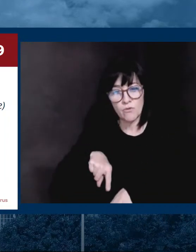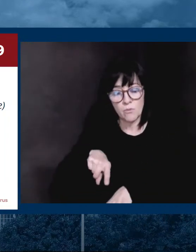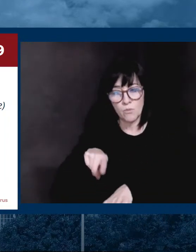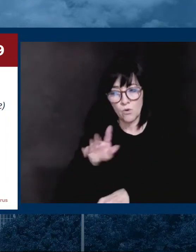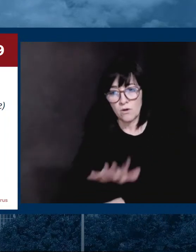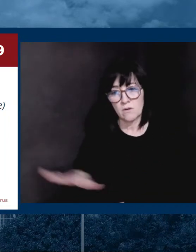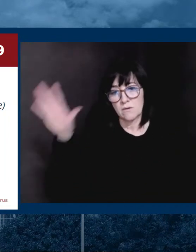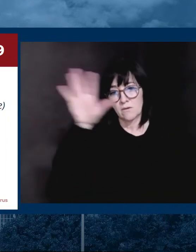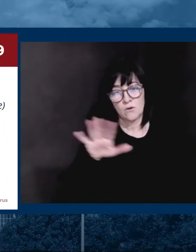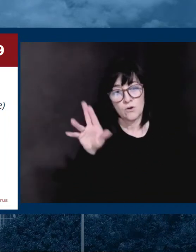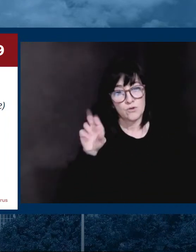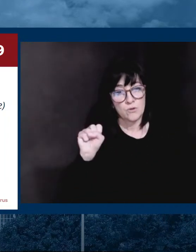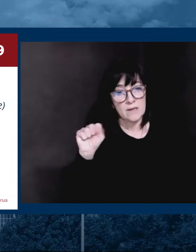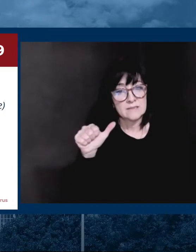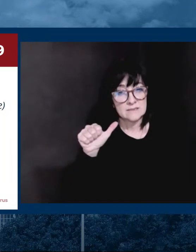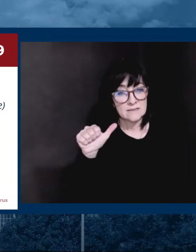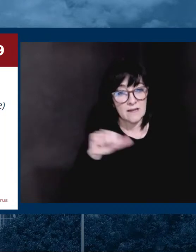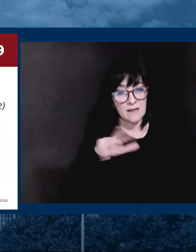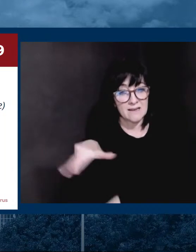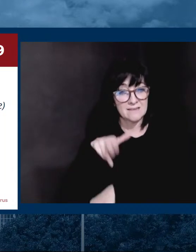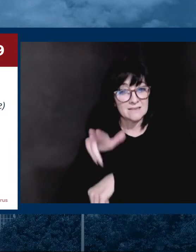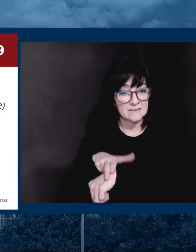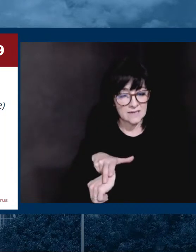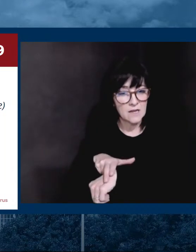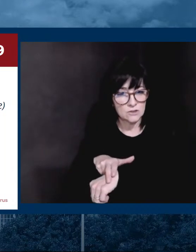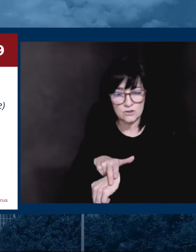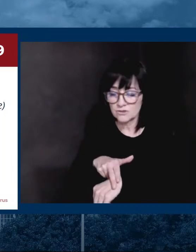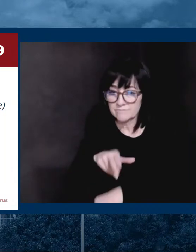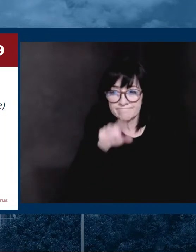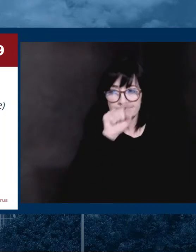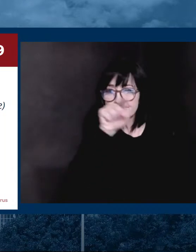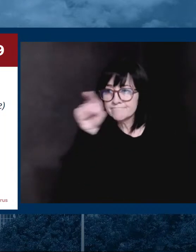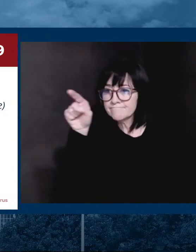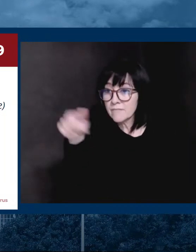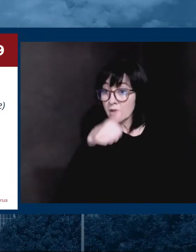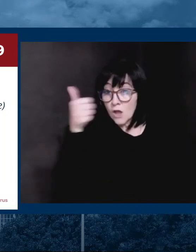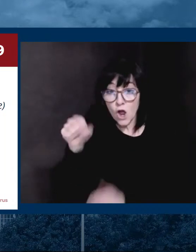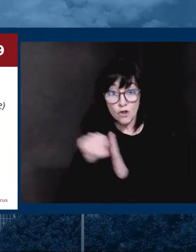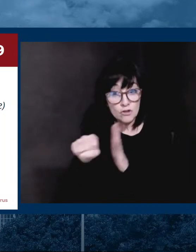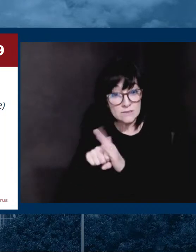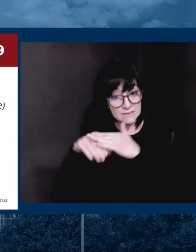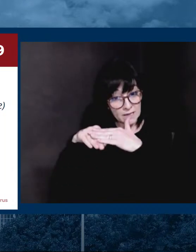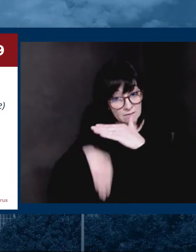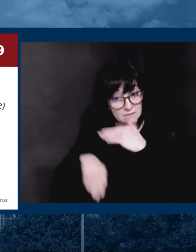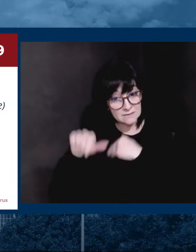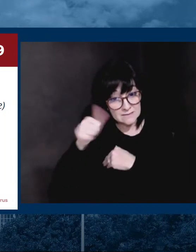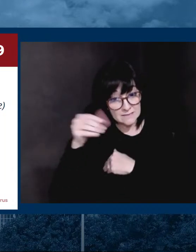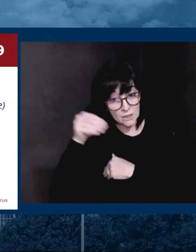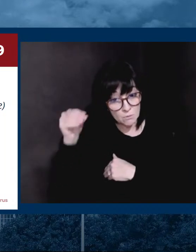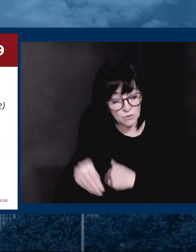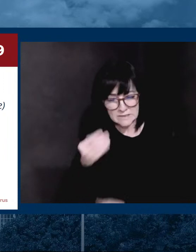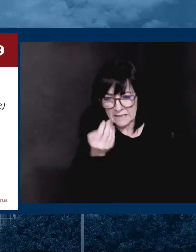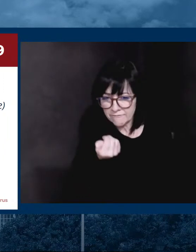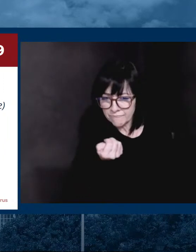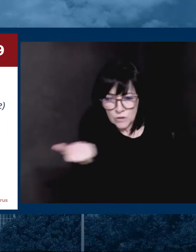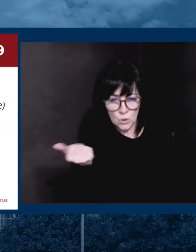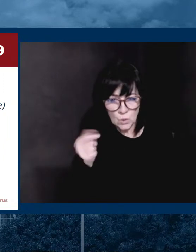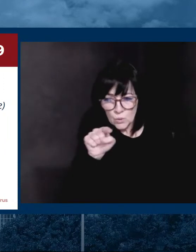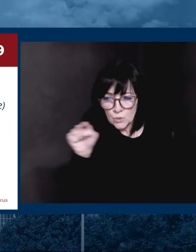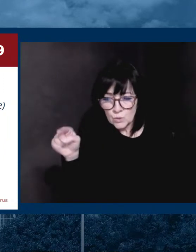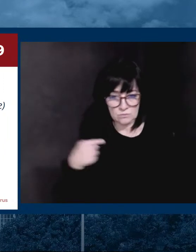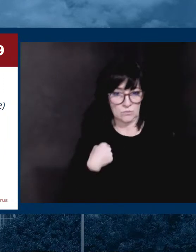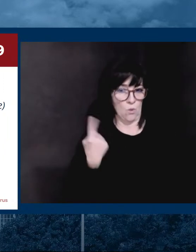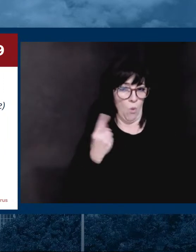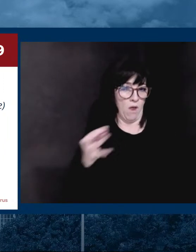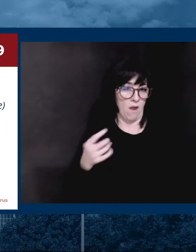few states that have a percent positive rate below 10%. We would like to be one of those few, and so we would ask all of you to